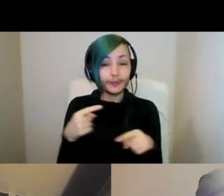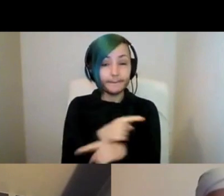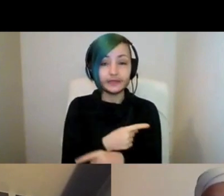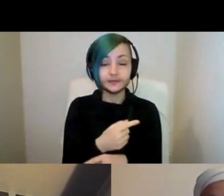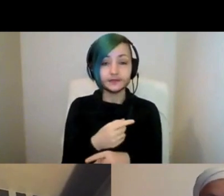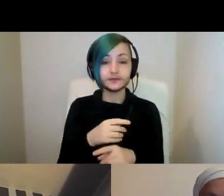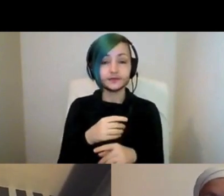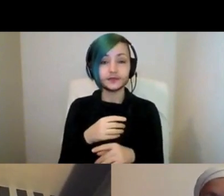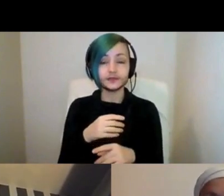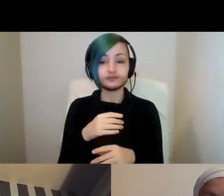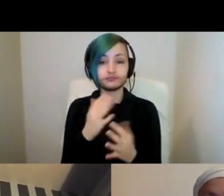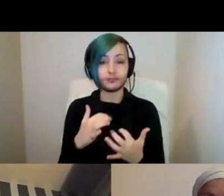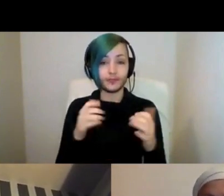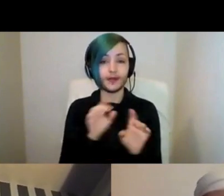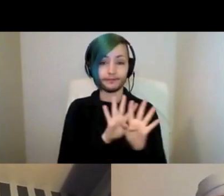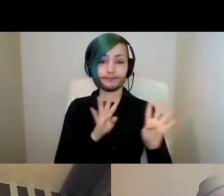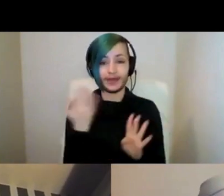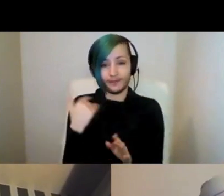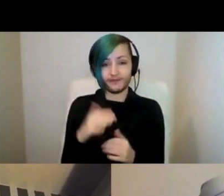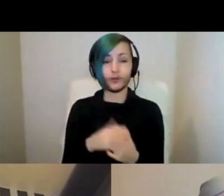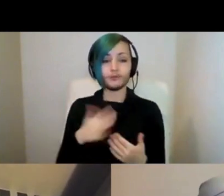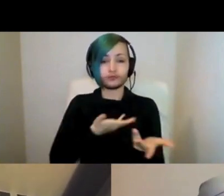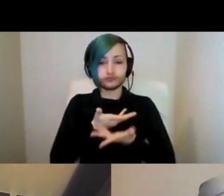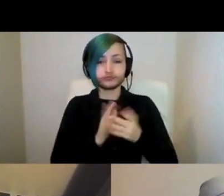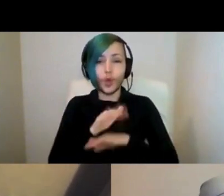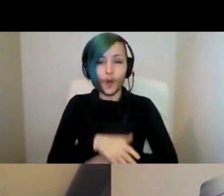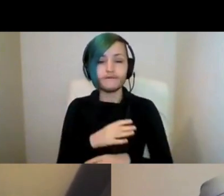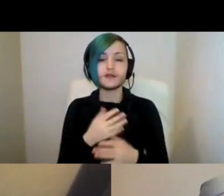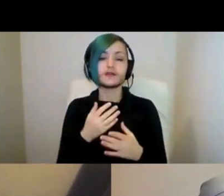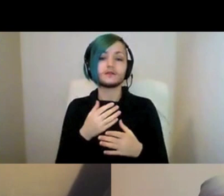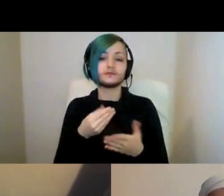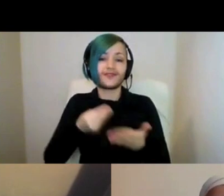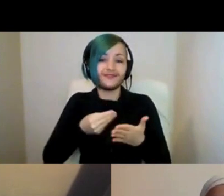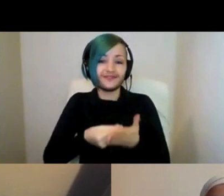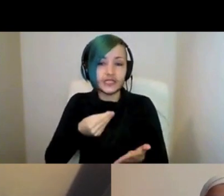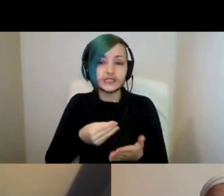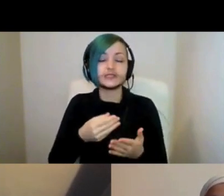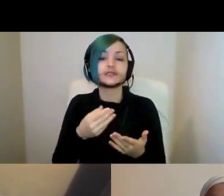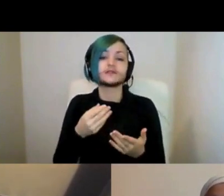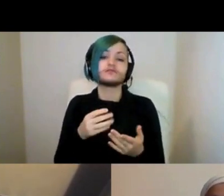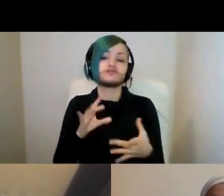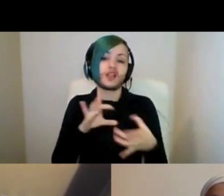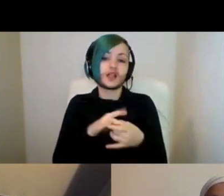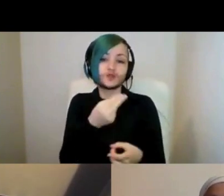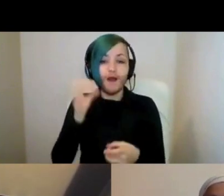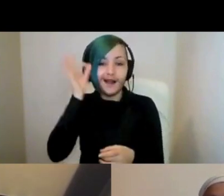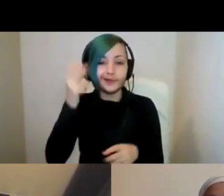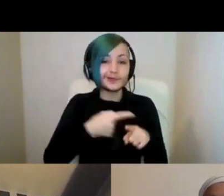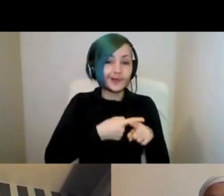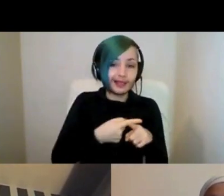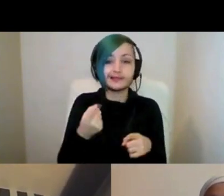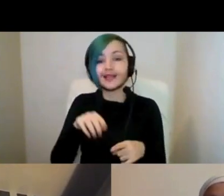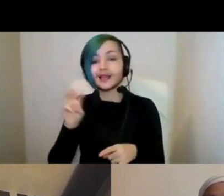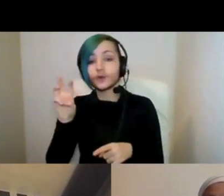with and against funding bodies like Arts Council England and Arts Council Wales when thinking through issues of structural